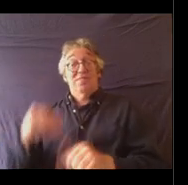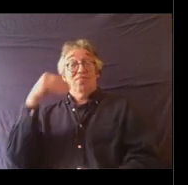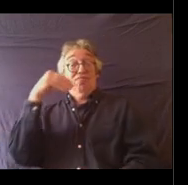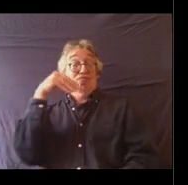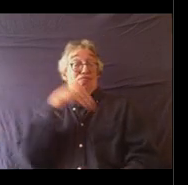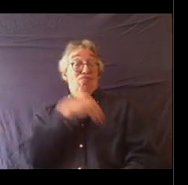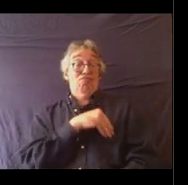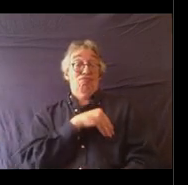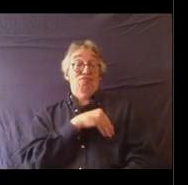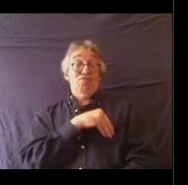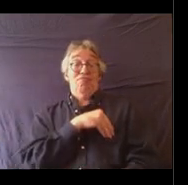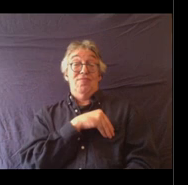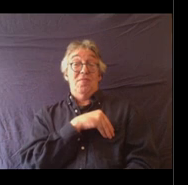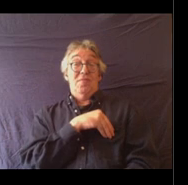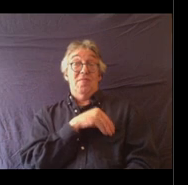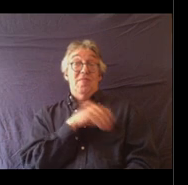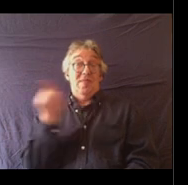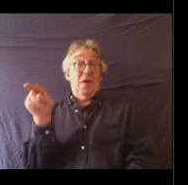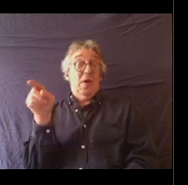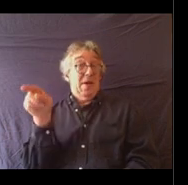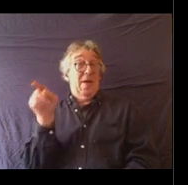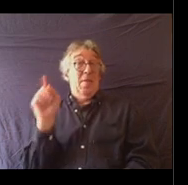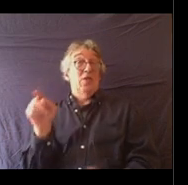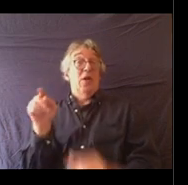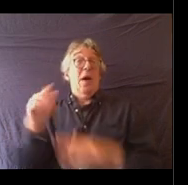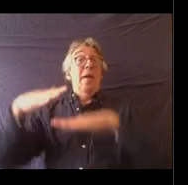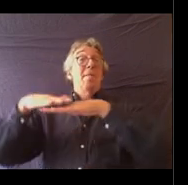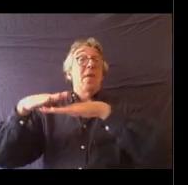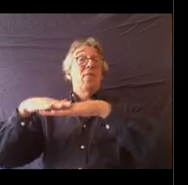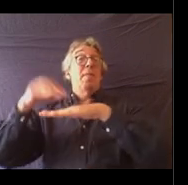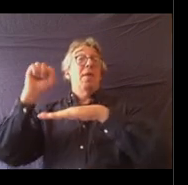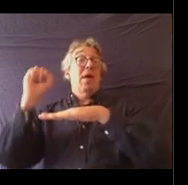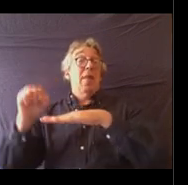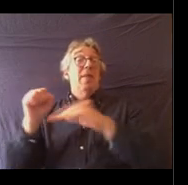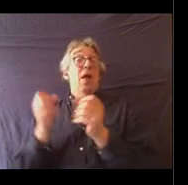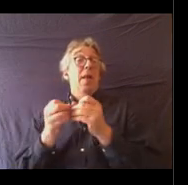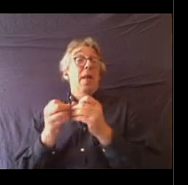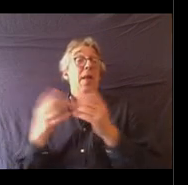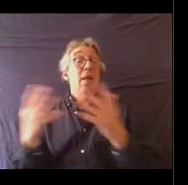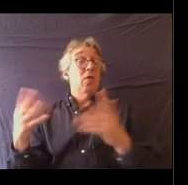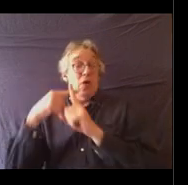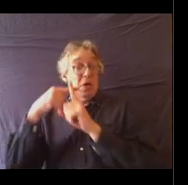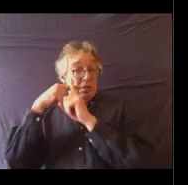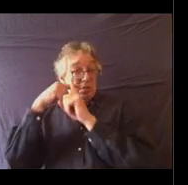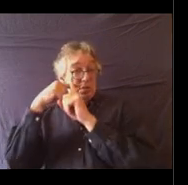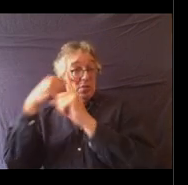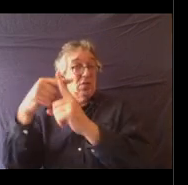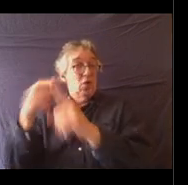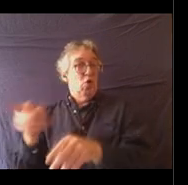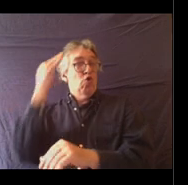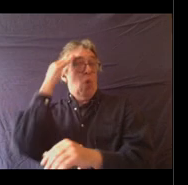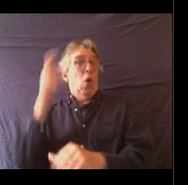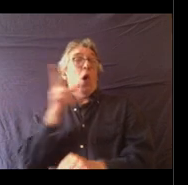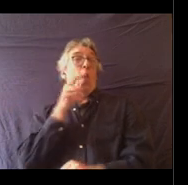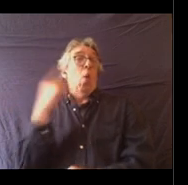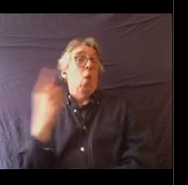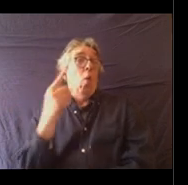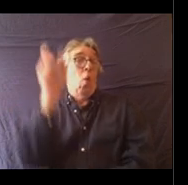granular data they have on all the users, to really do a lot of micro-targeting. We decided to have